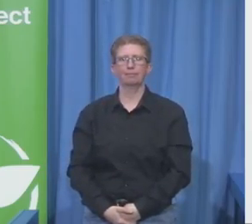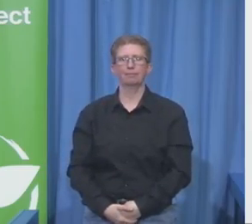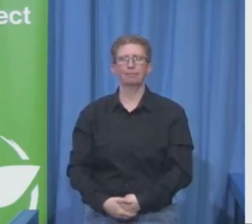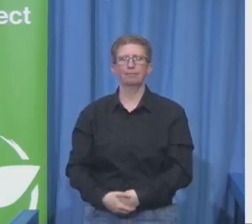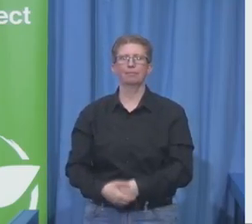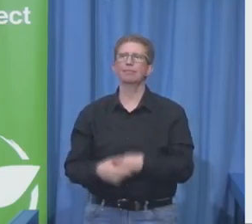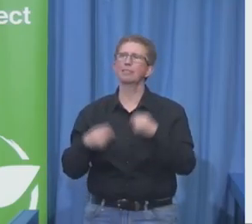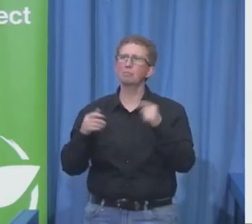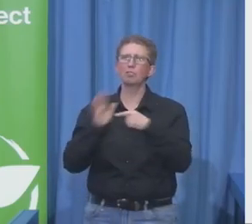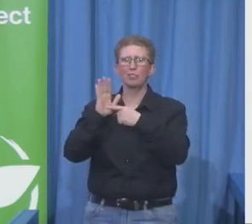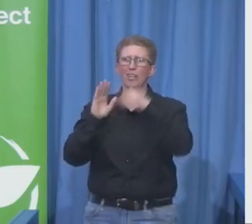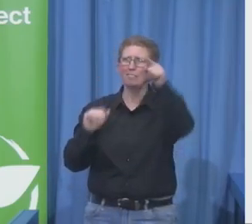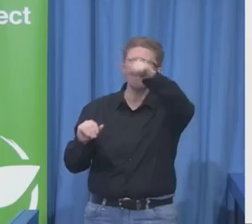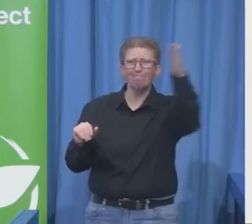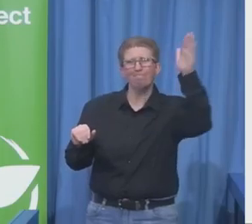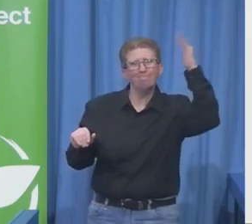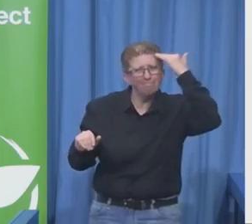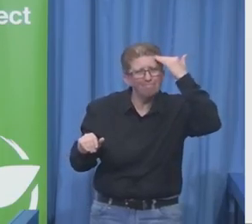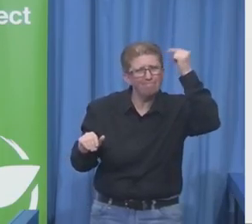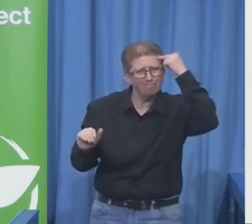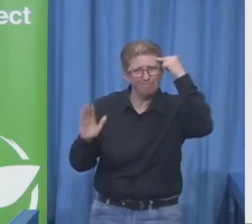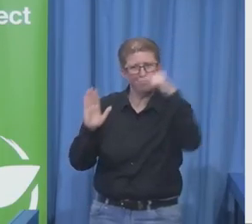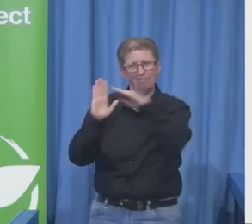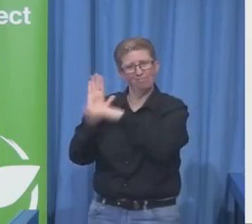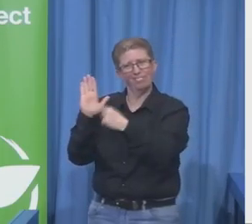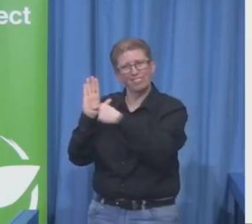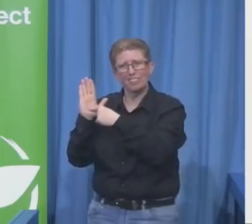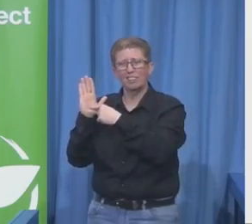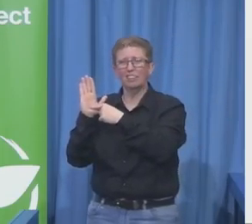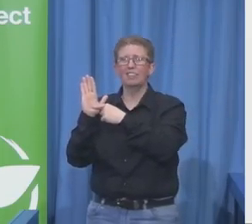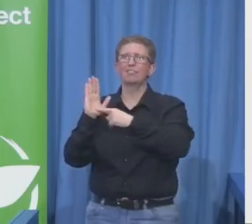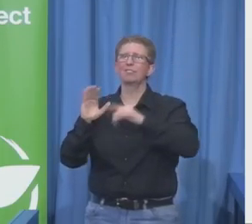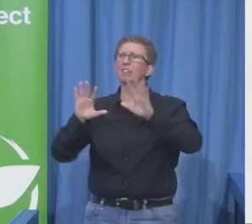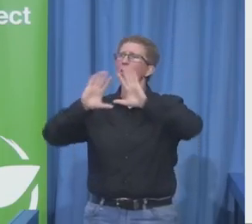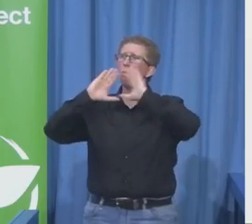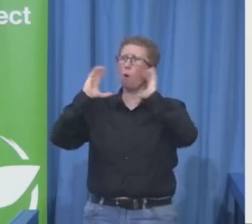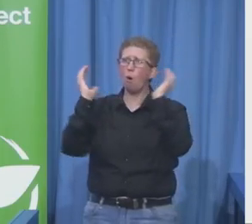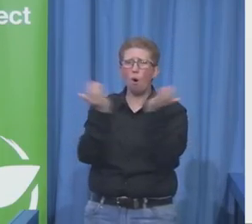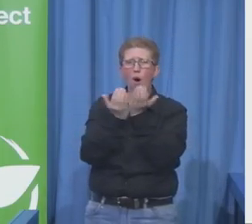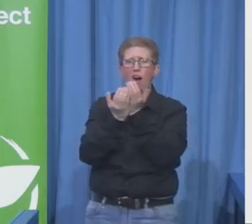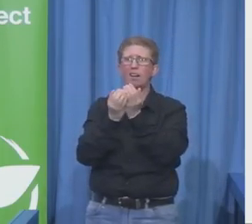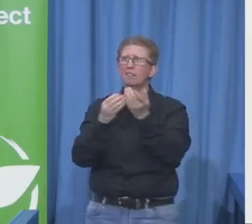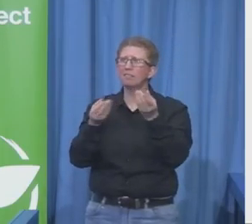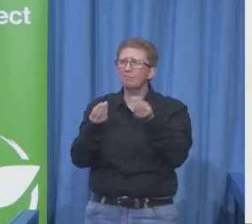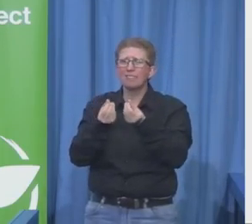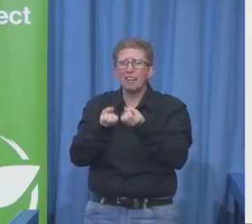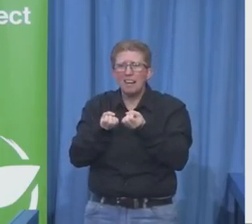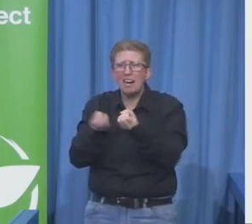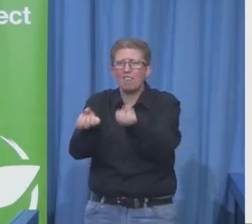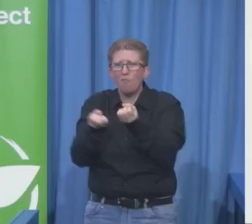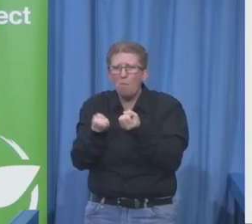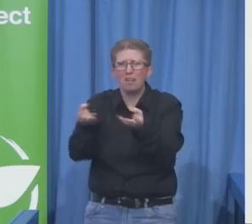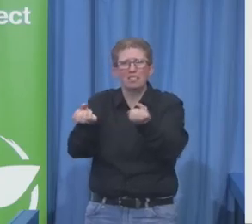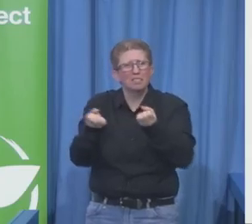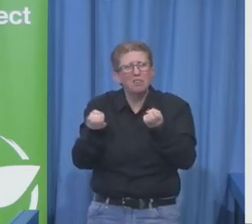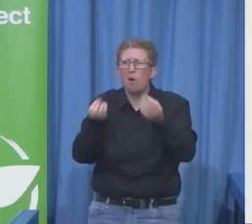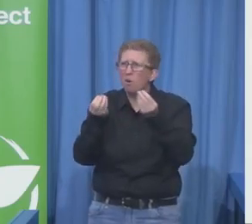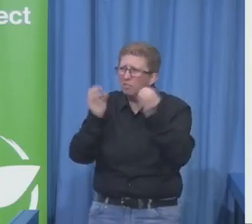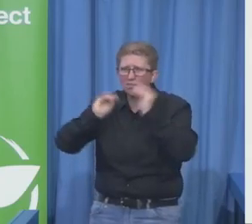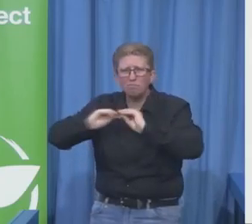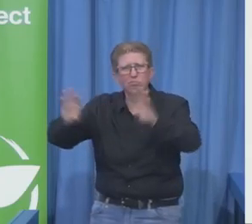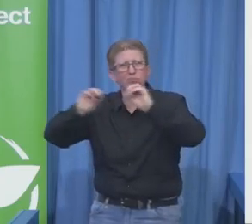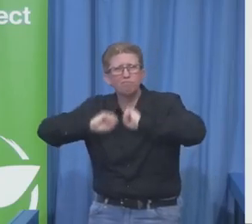health and dealing with that in the workplace. Depending on the type and nature of the mental health that we're talking about, some accommodations